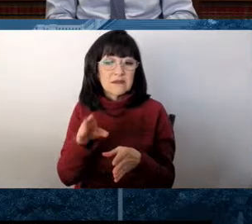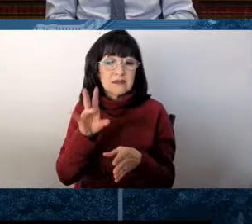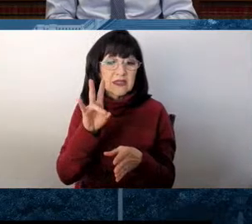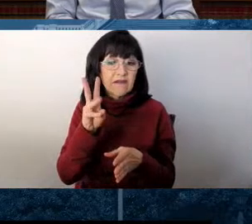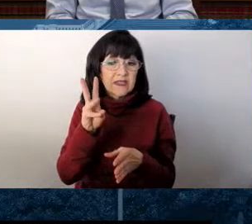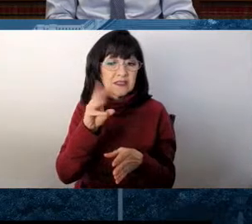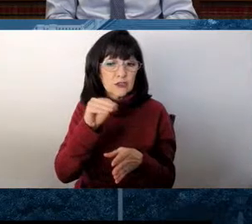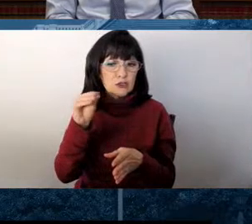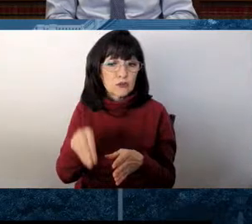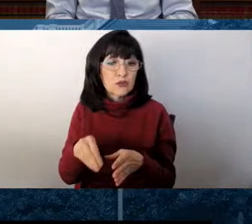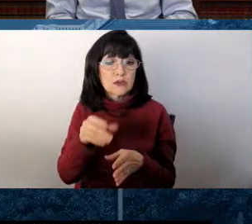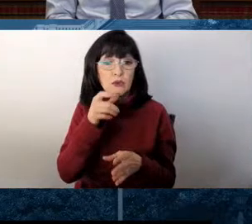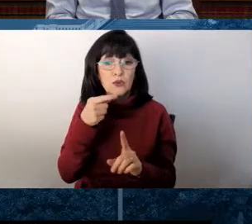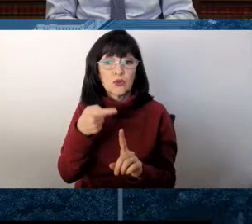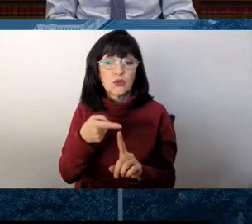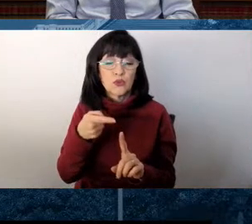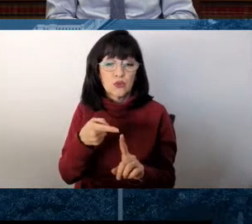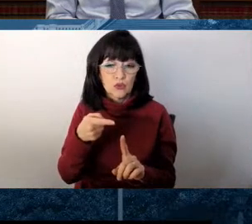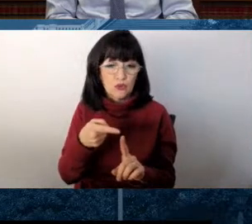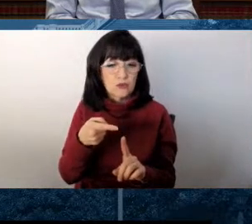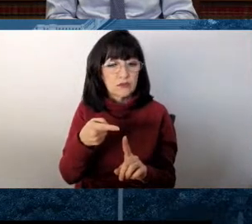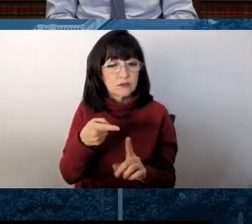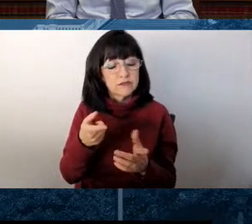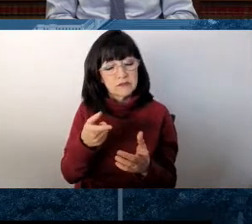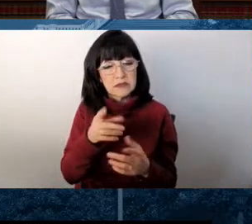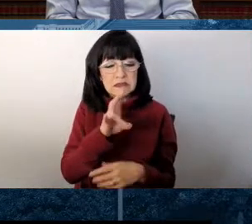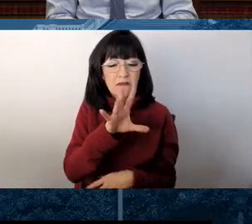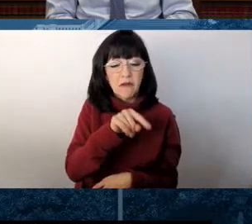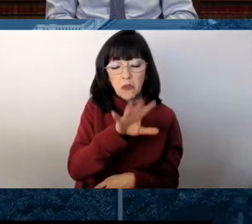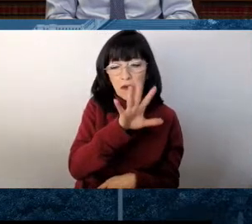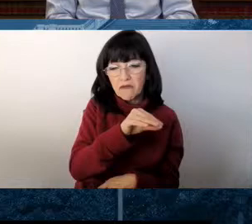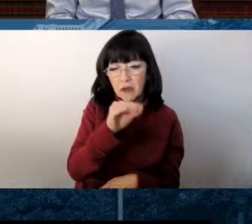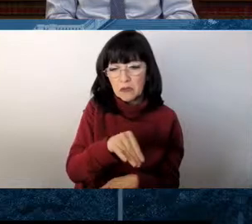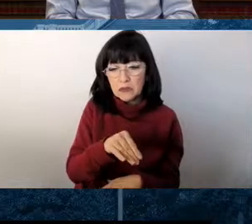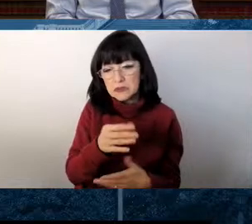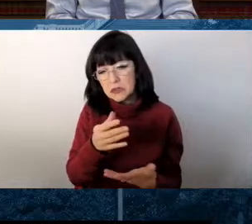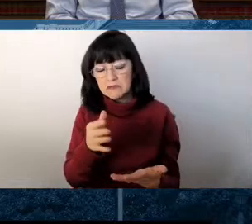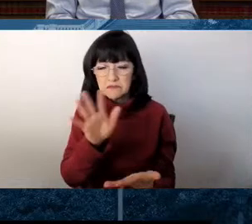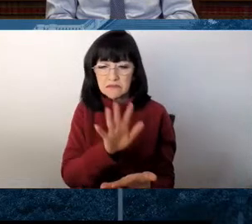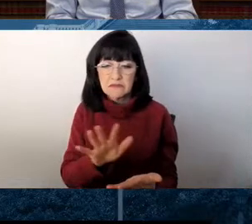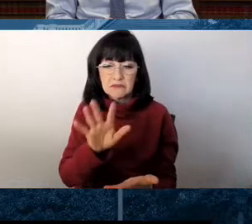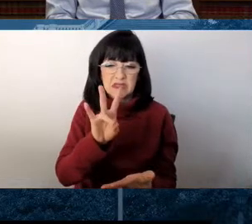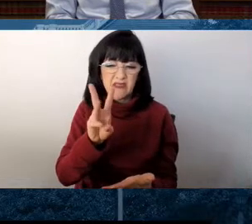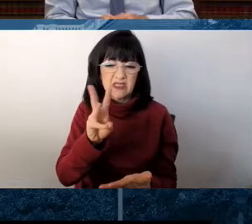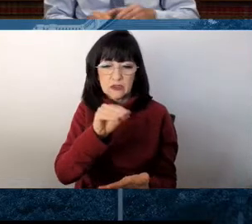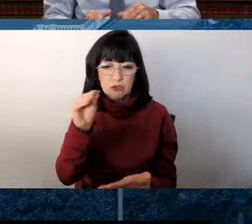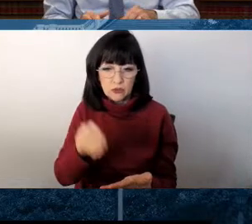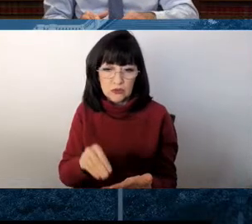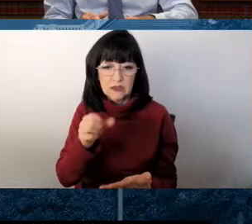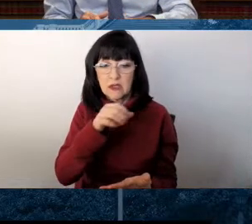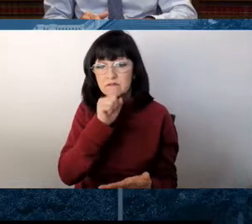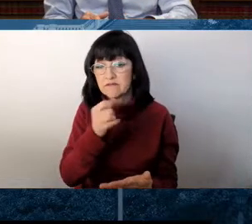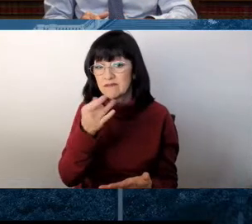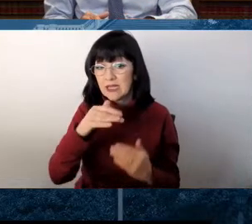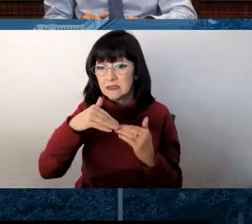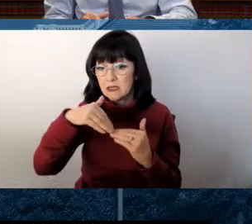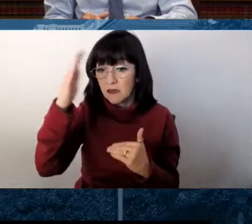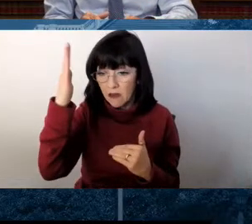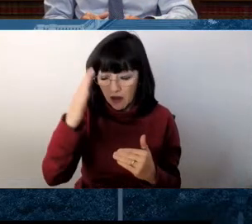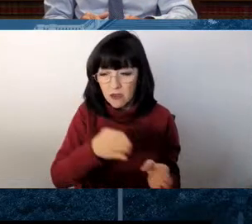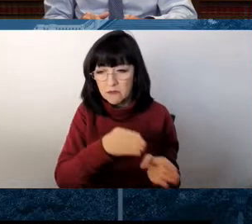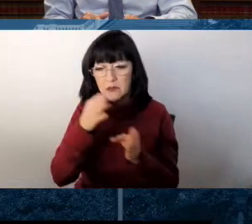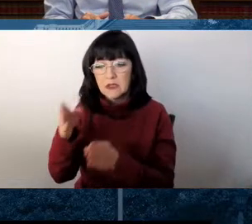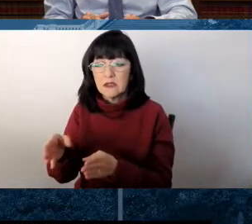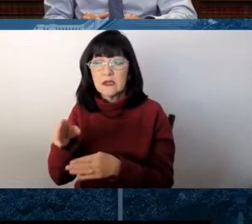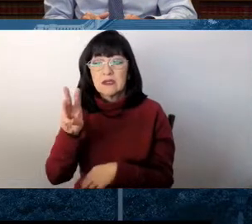You see that I rounded up there for adult Delawareans, 18 and over at fully vaccinated, and then 65